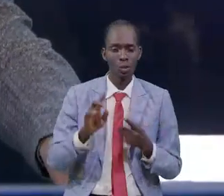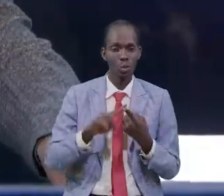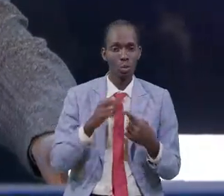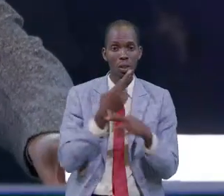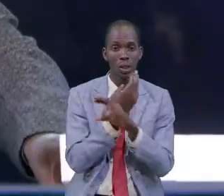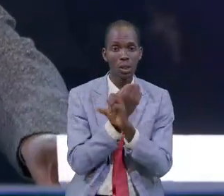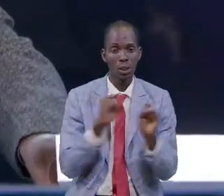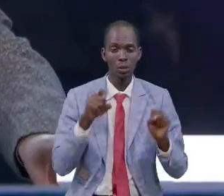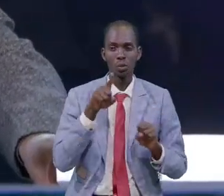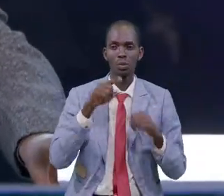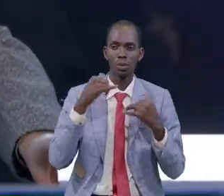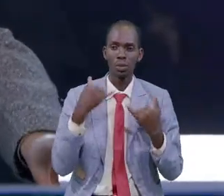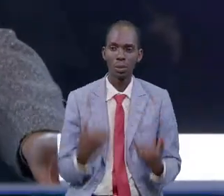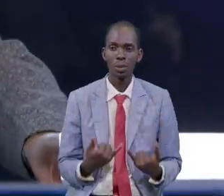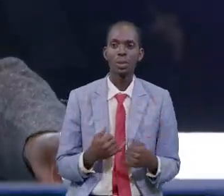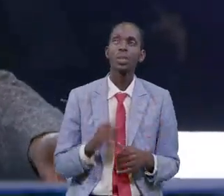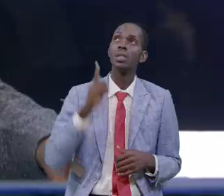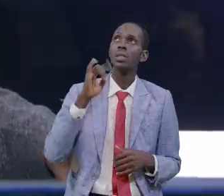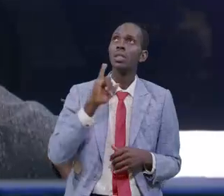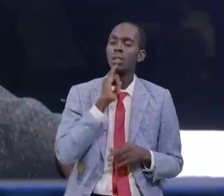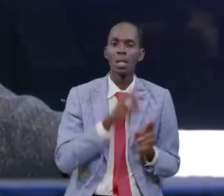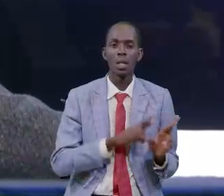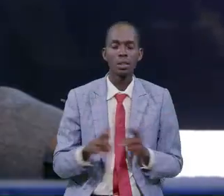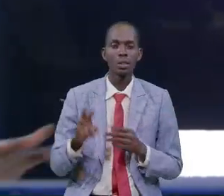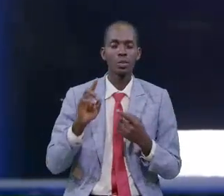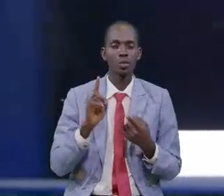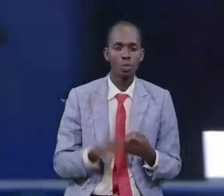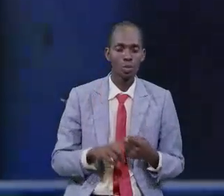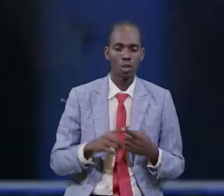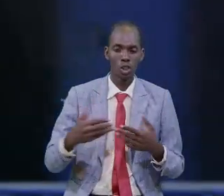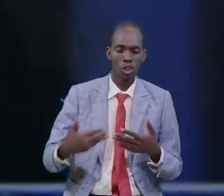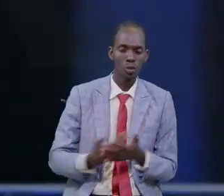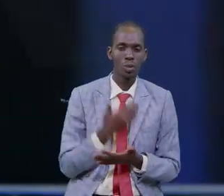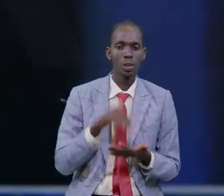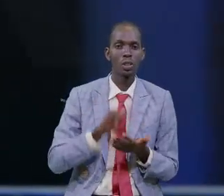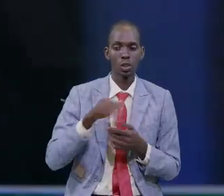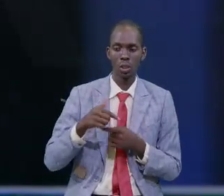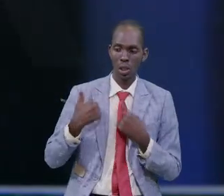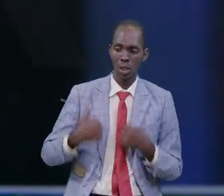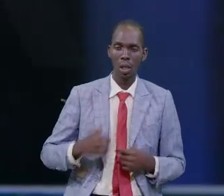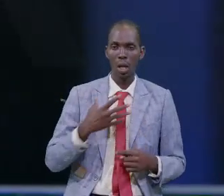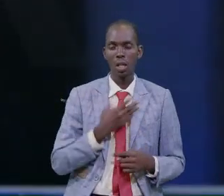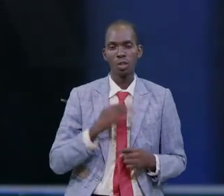Is ready to renew your heart and your life right now.